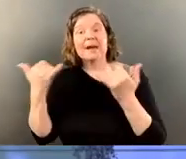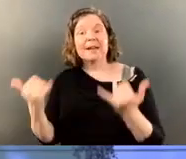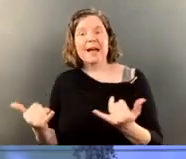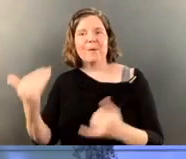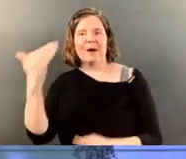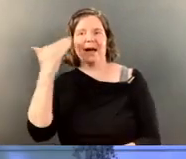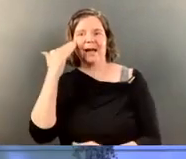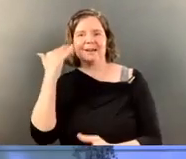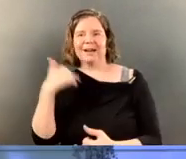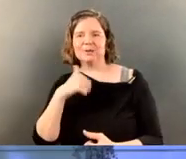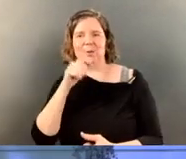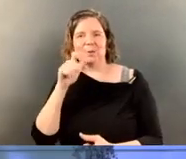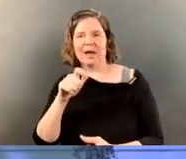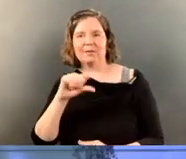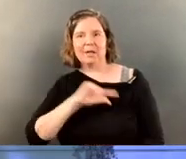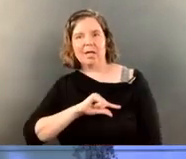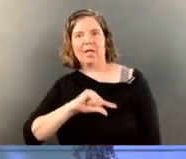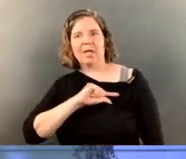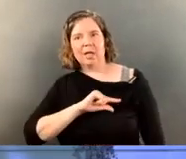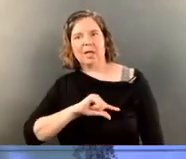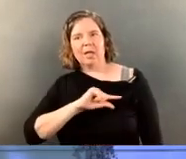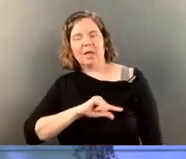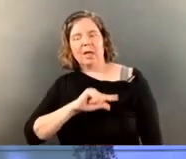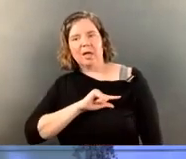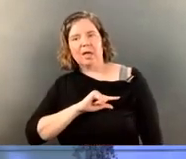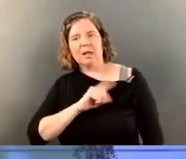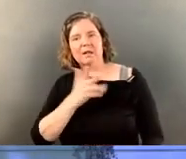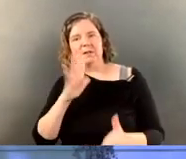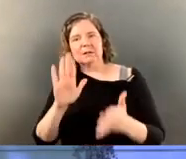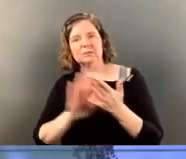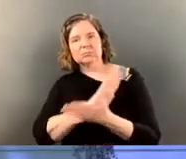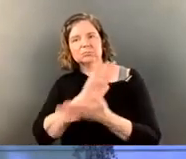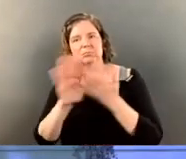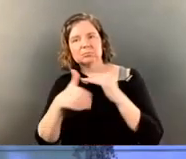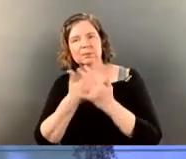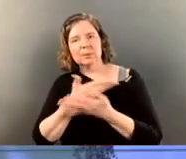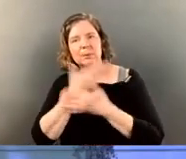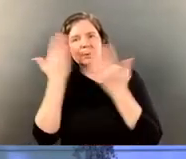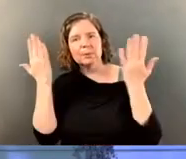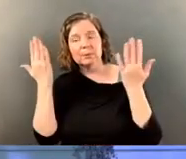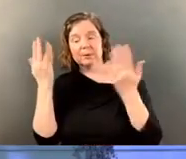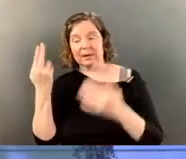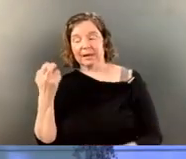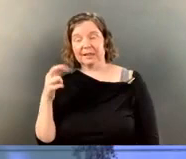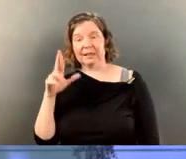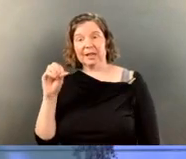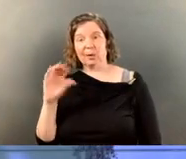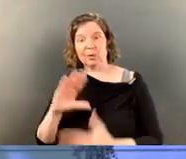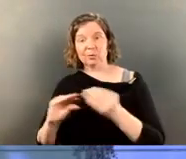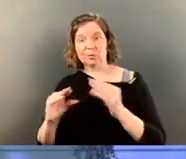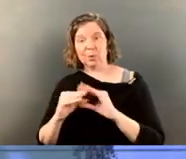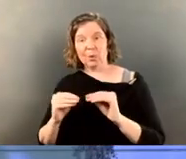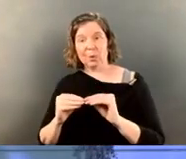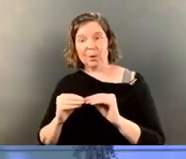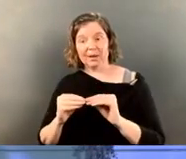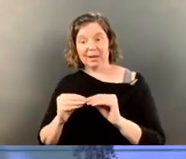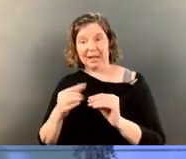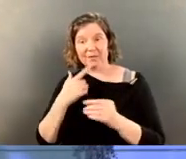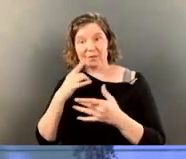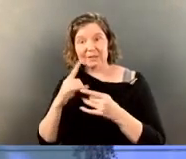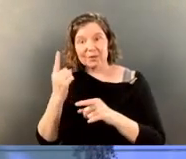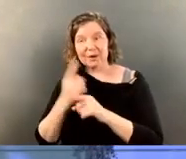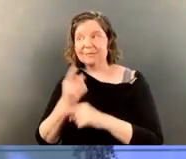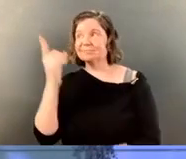no longer have to be beat up about that. And the hero of the story when we tell a testimony, right,